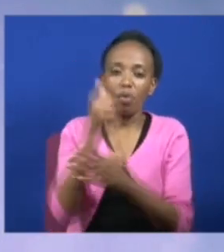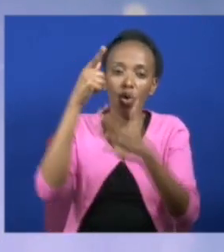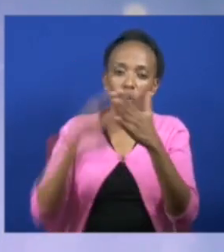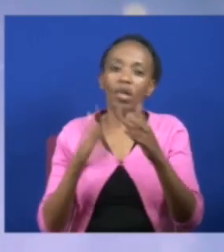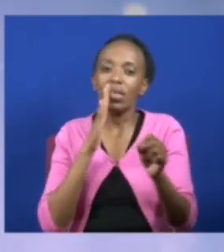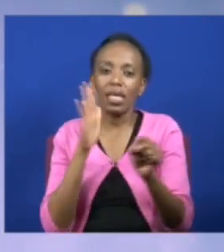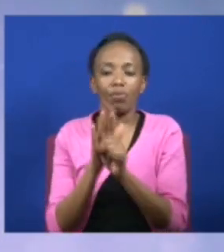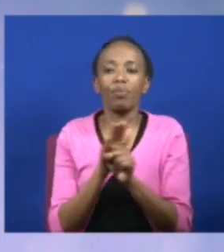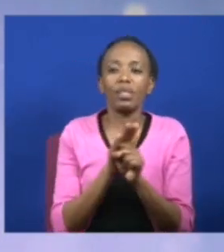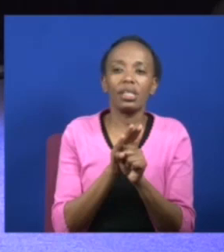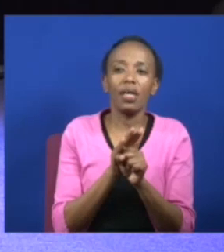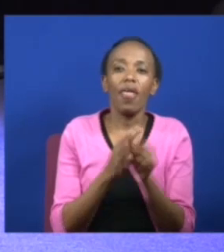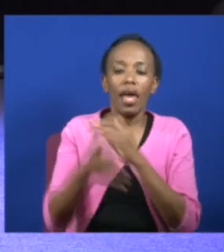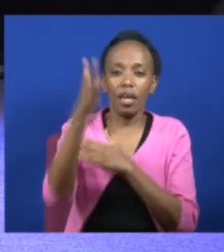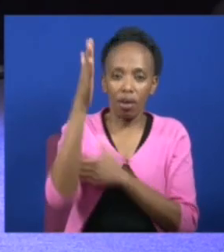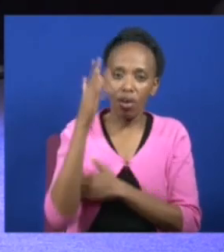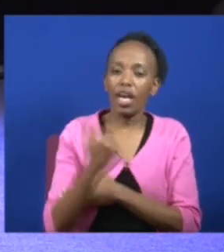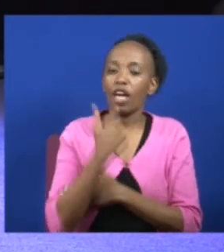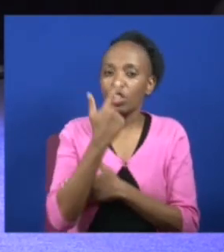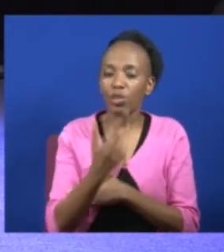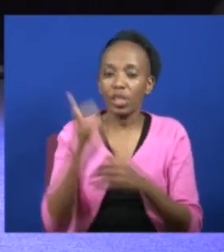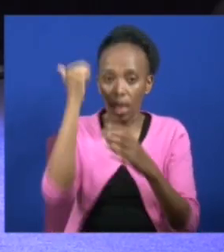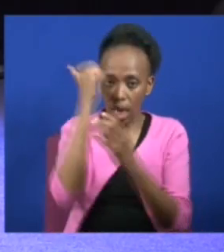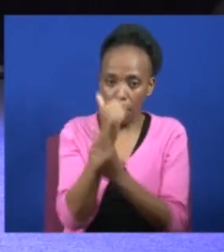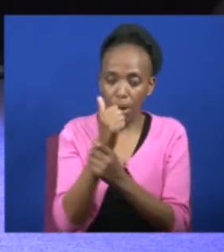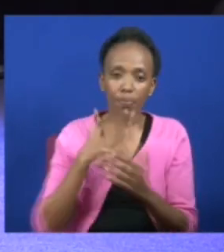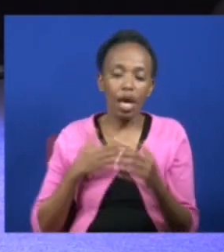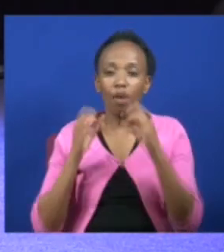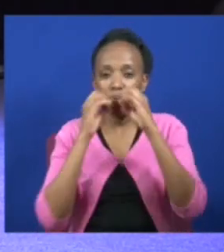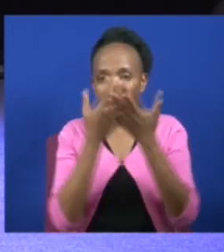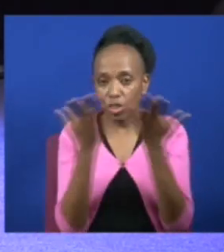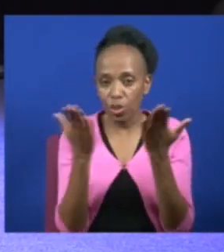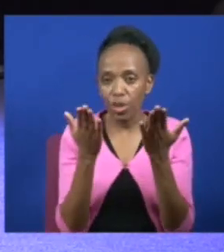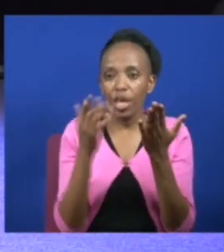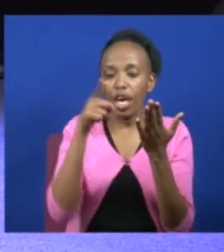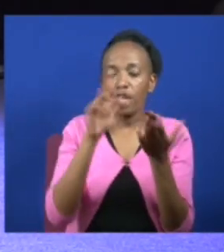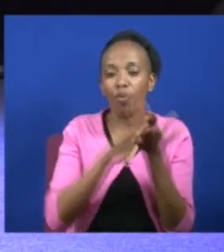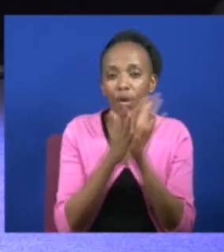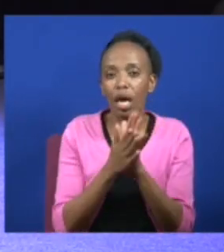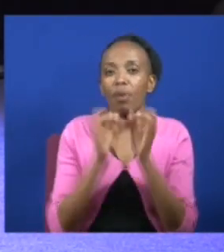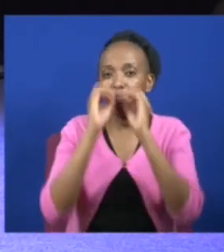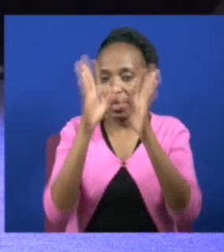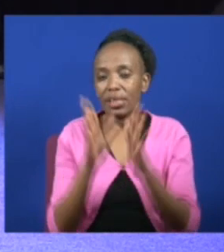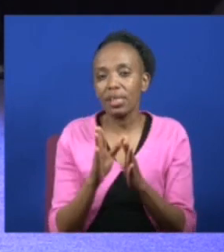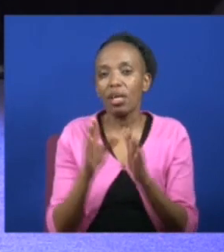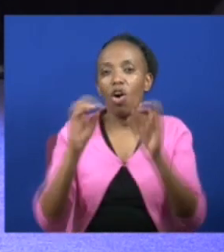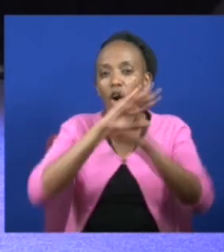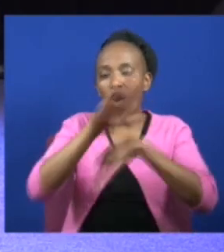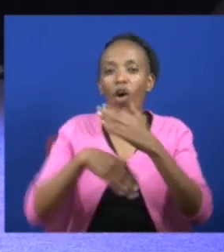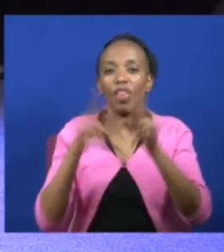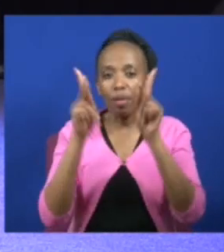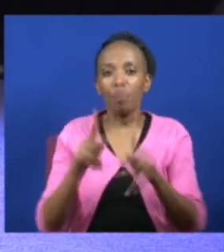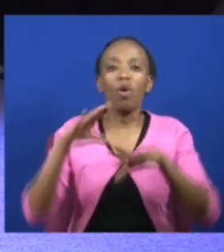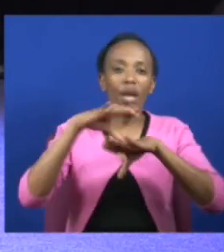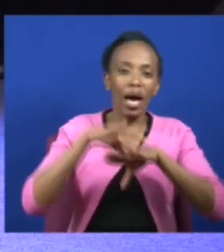he has promised. And God had told Abraham, I will bless you and you will be a blessing. All the